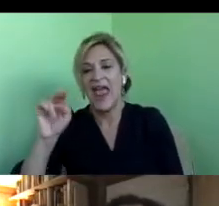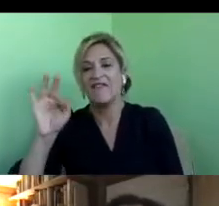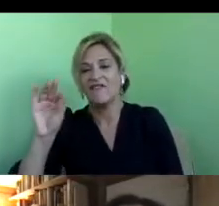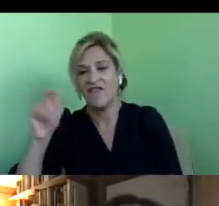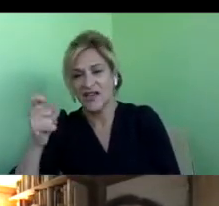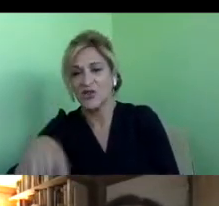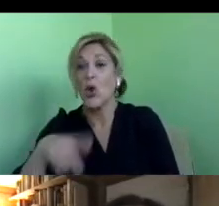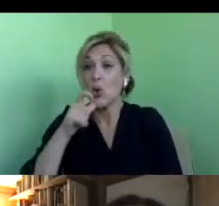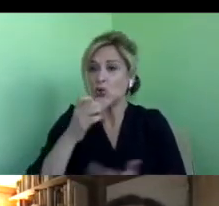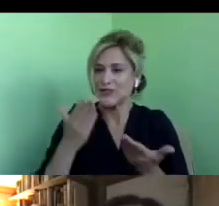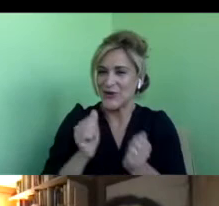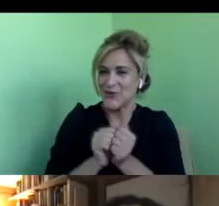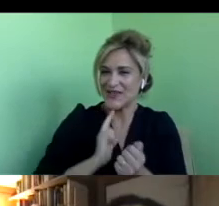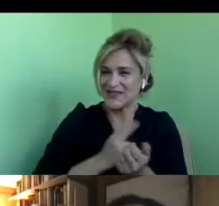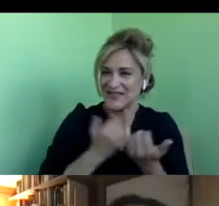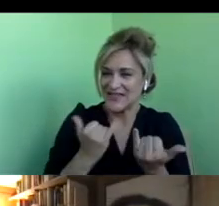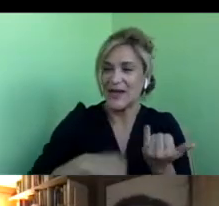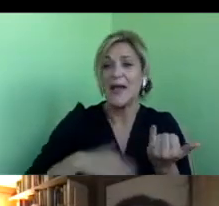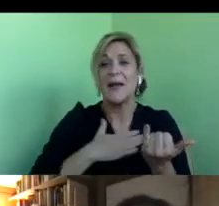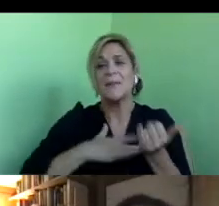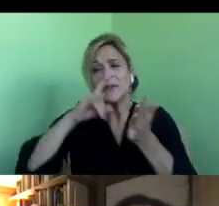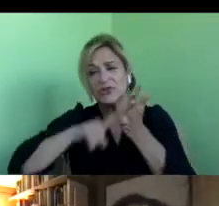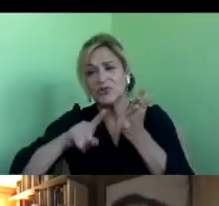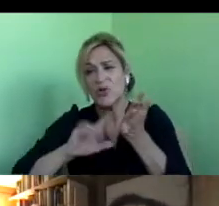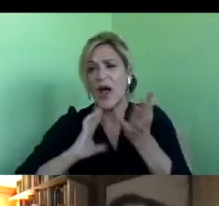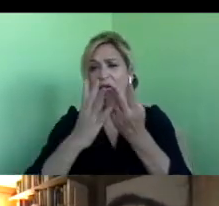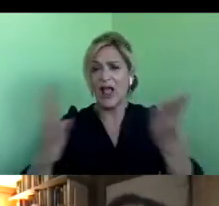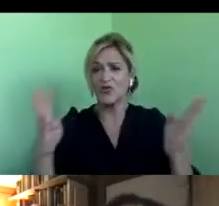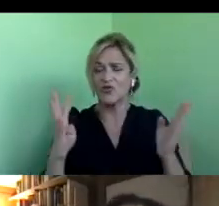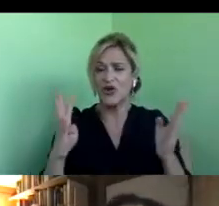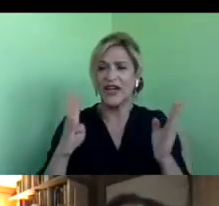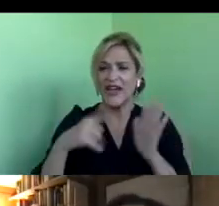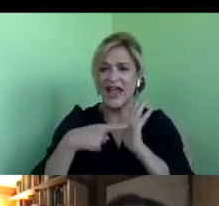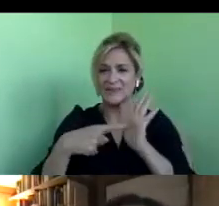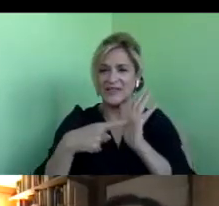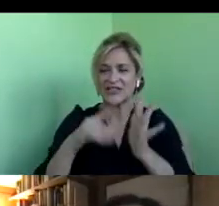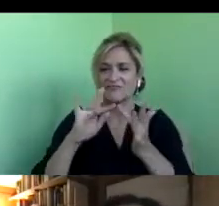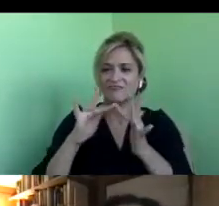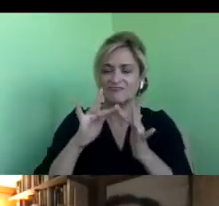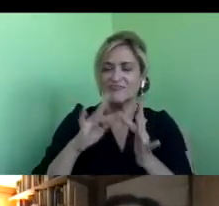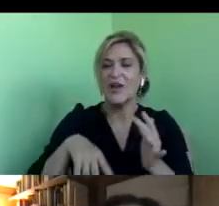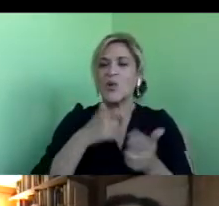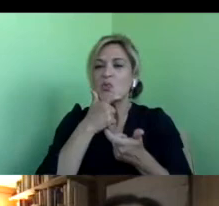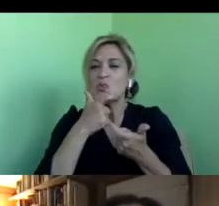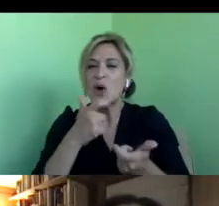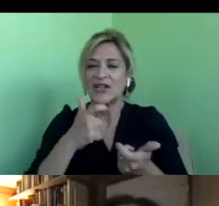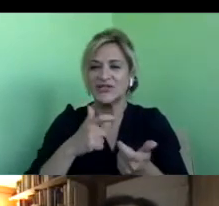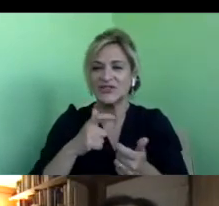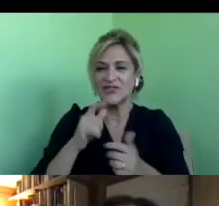to explore the gallery website pages to learn more about our curators' vision for this exhibition and watch videos of our past events.